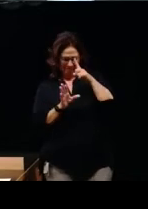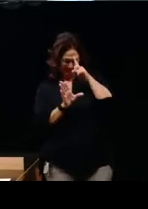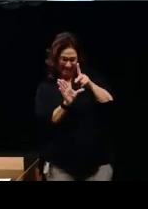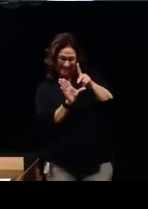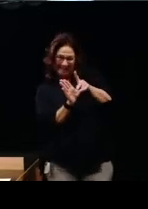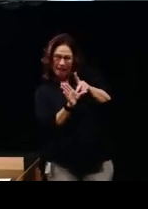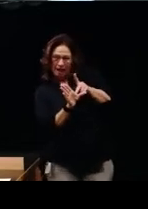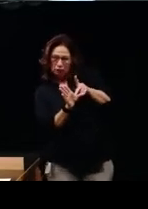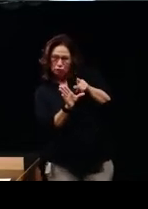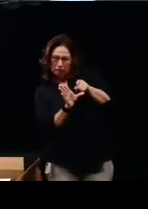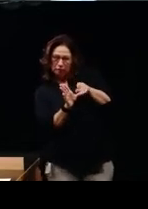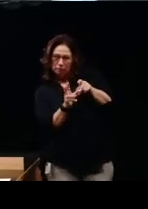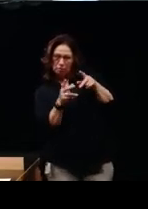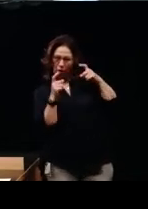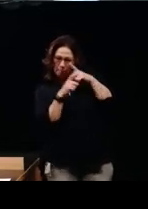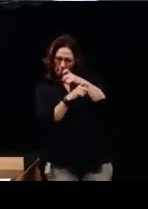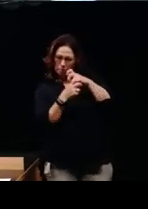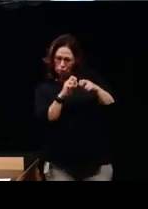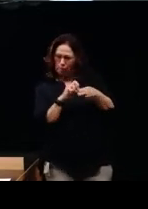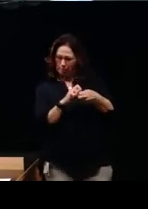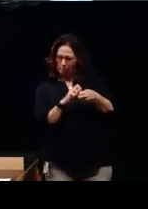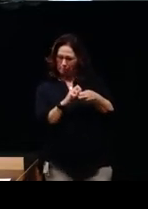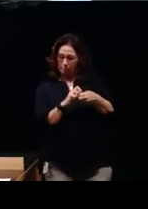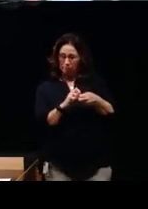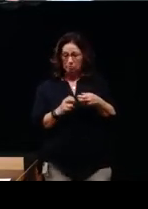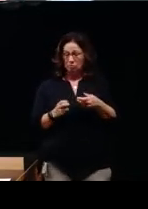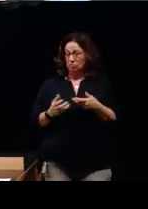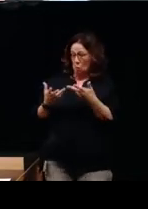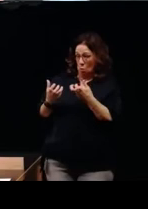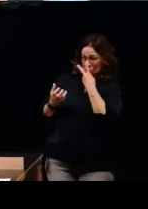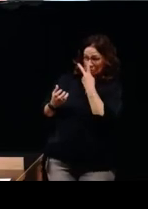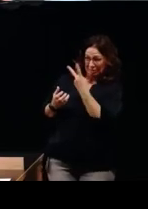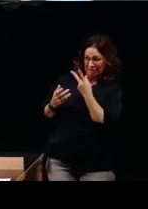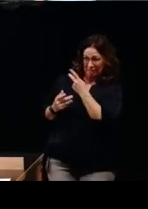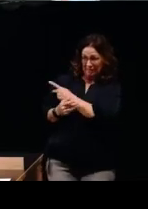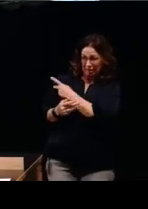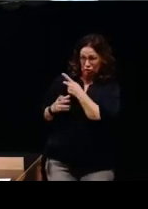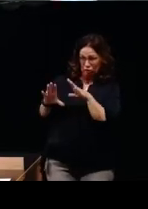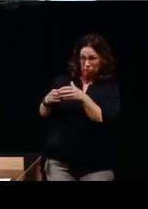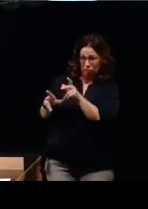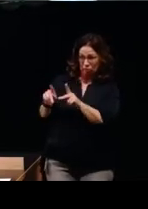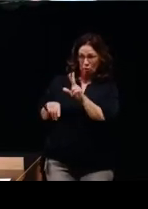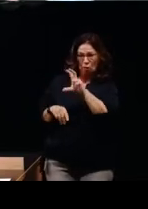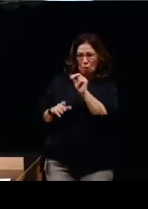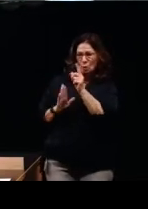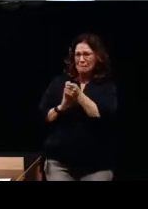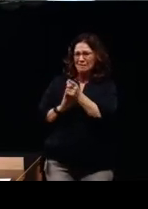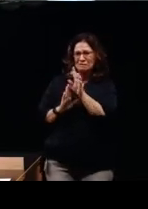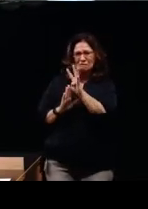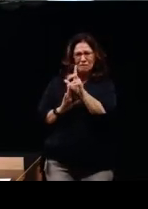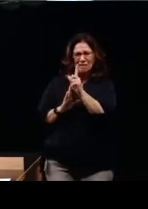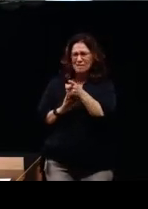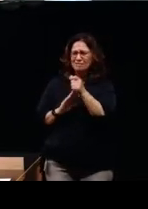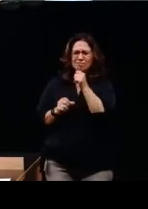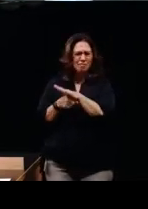population. We can't ask to see this patient. We can't be asked to see this population in 30 minutes, 45 minutes, or even an